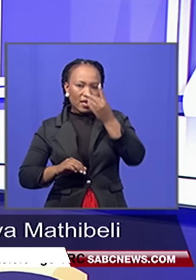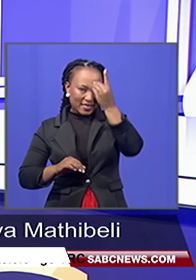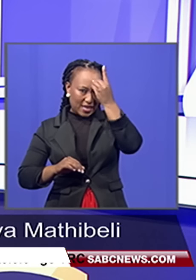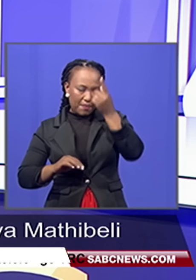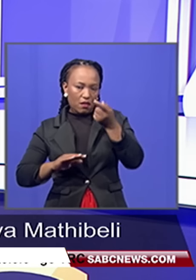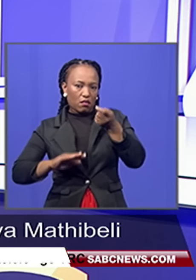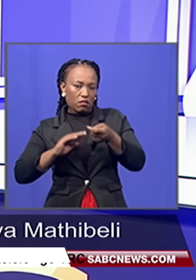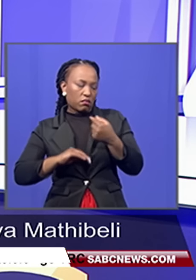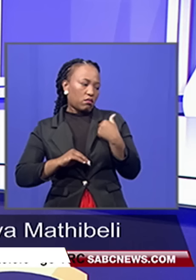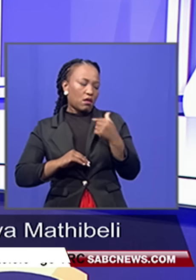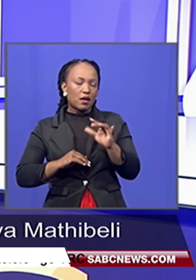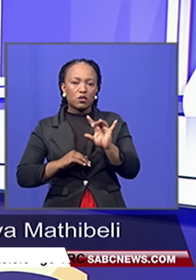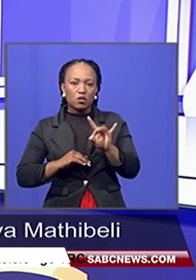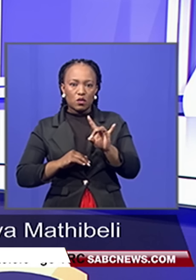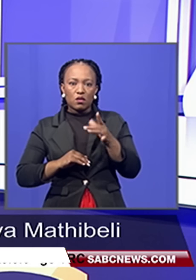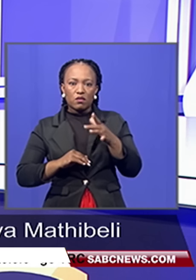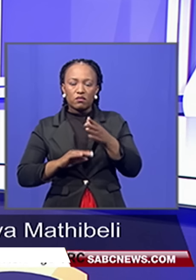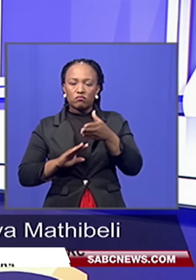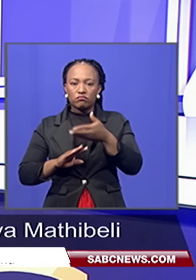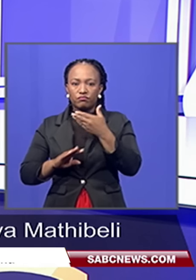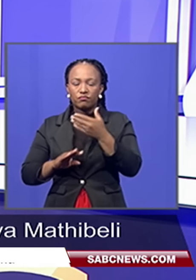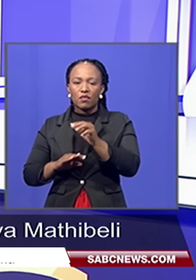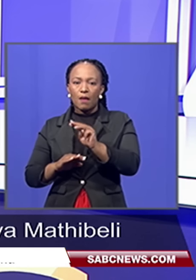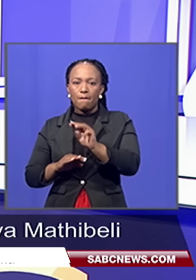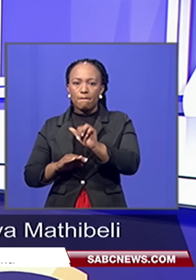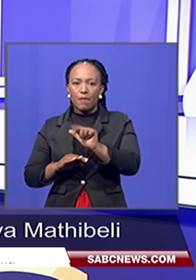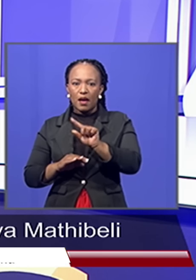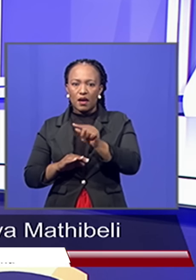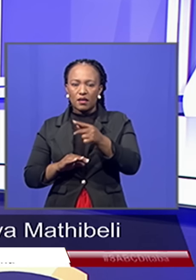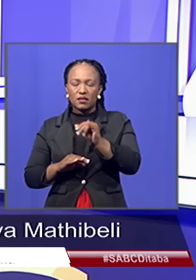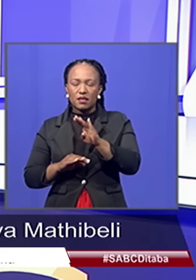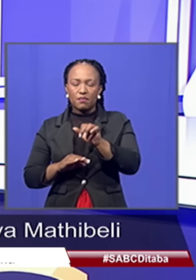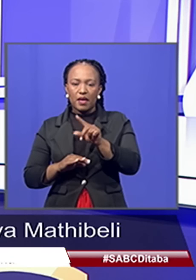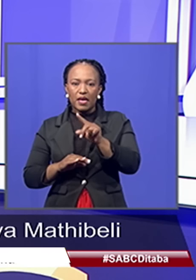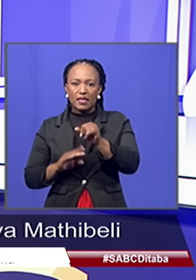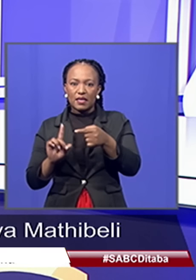ka Labobedi yeo e phaetšego thoko kgopelo ya kapela ya Mathibedi